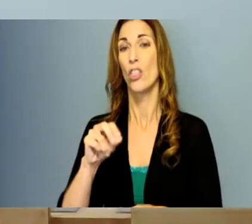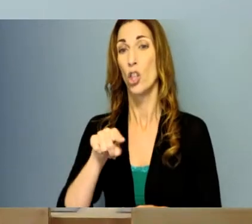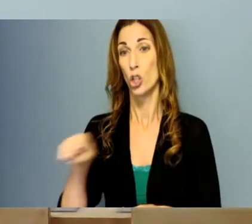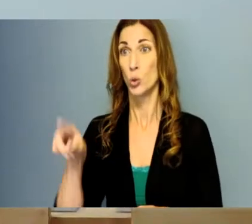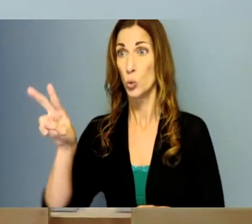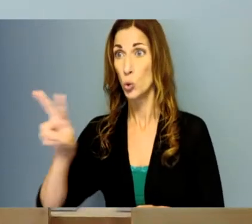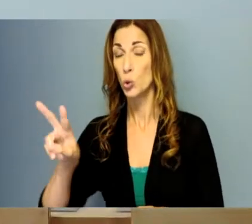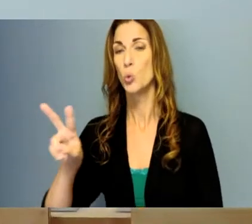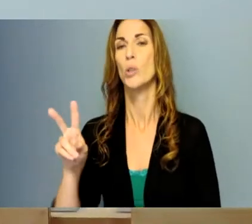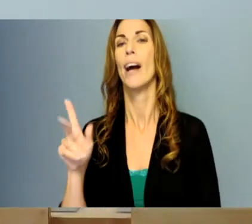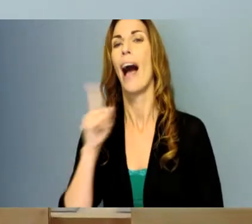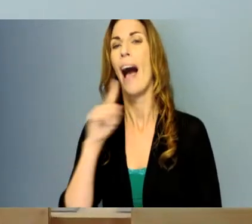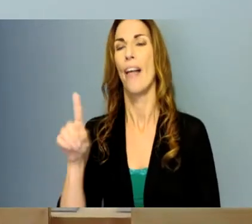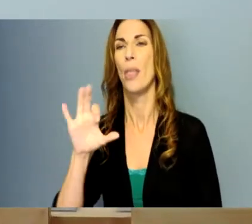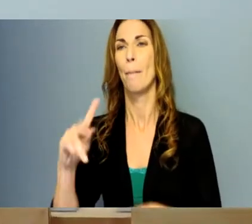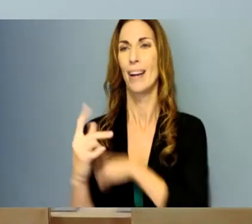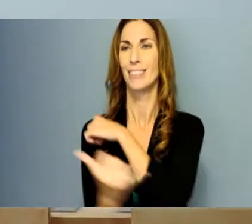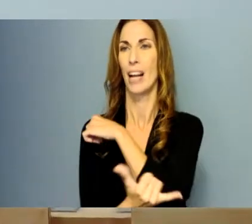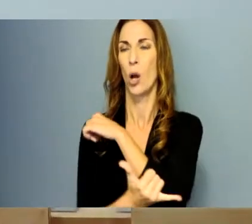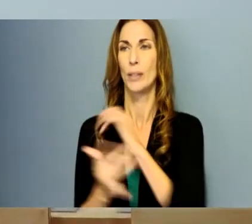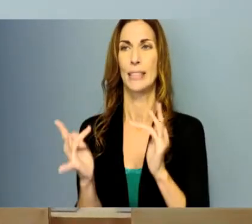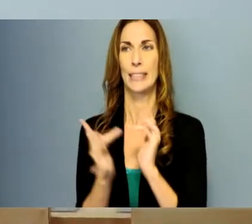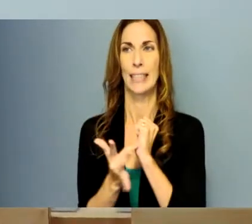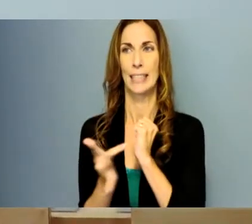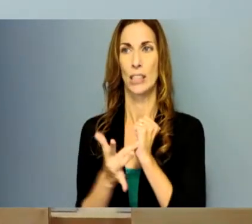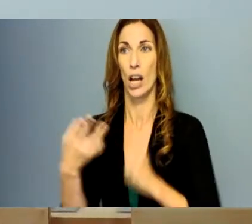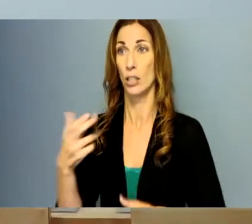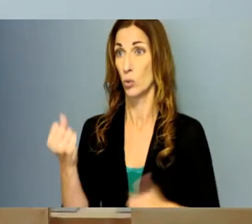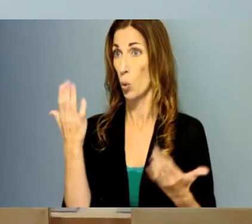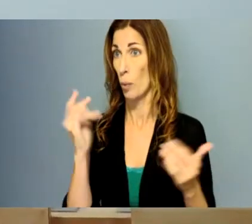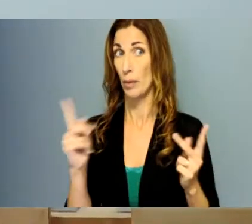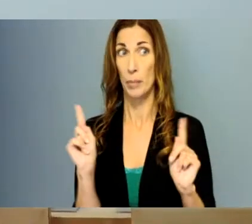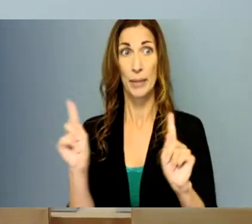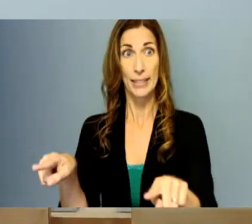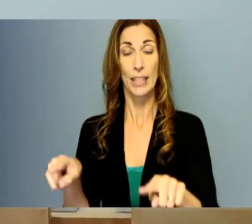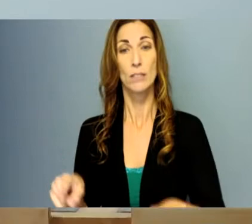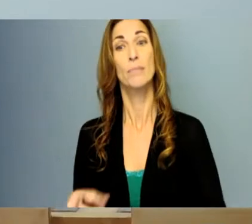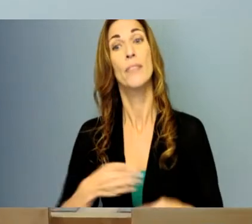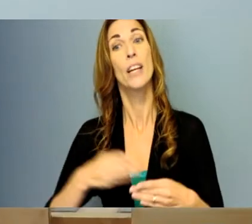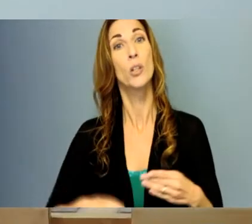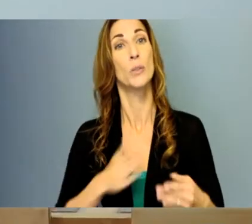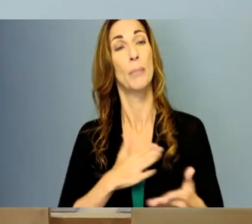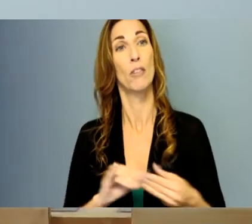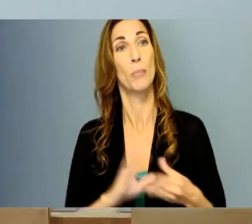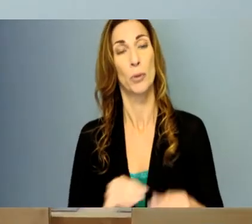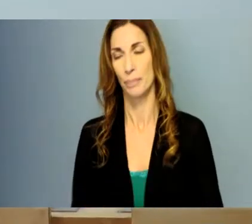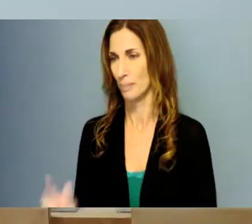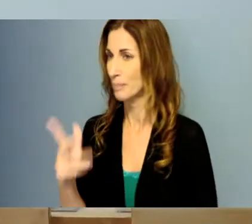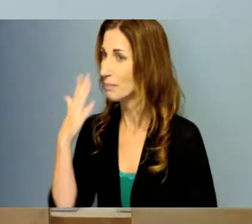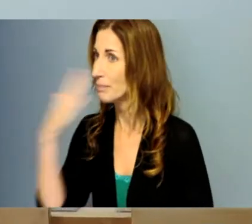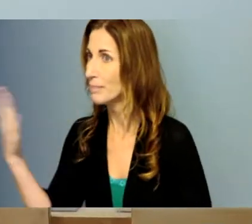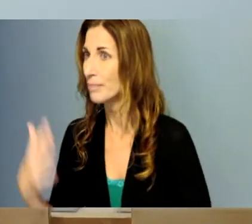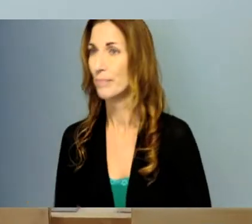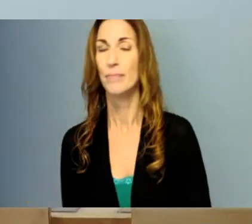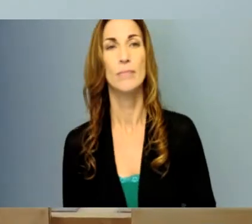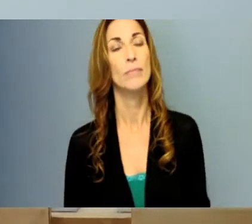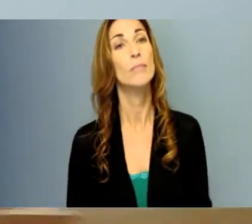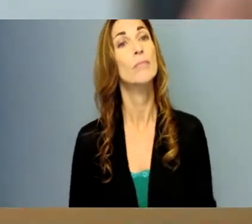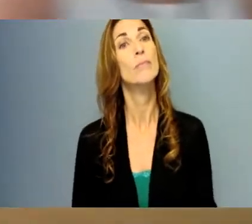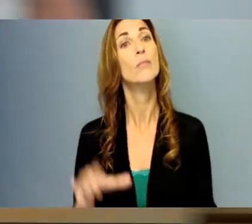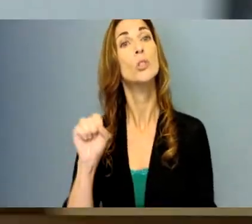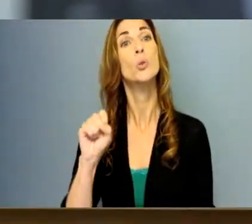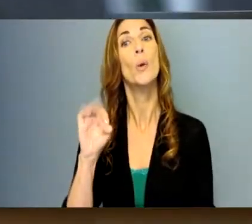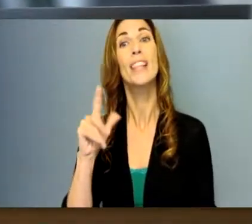School in Fairless Hills. We hope our residents will attend. And that concludes my report. Okay, thank you. Solicitor's report,